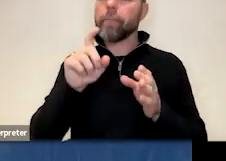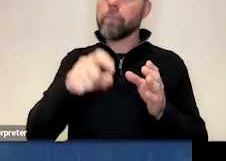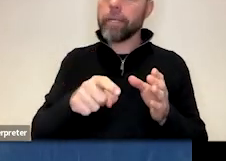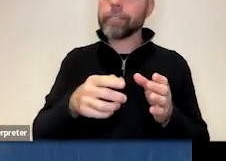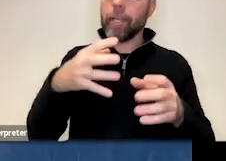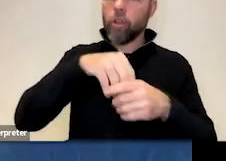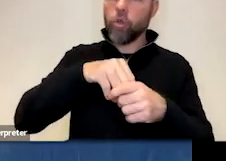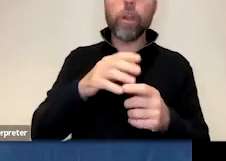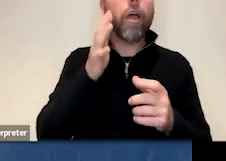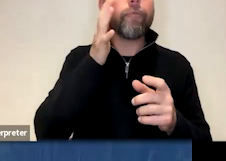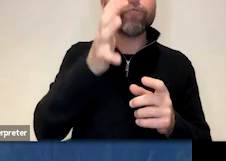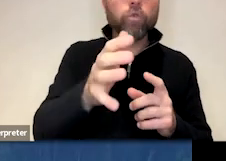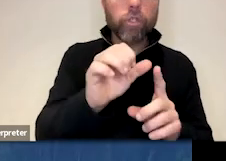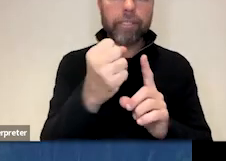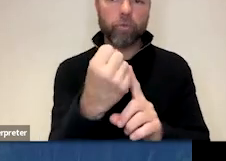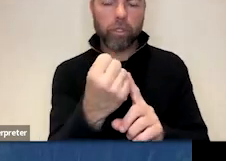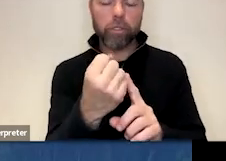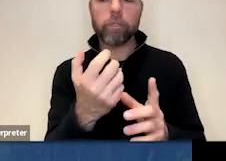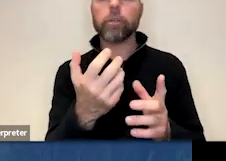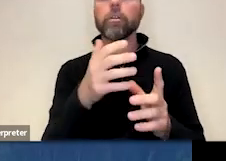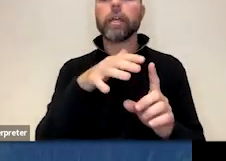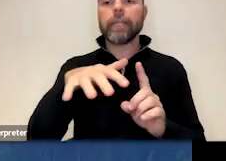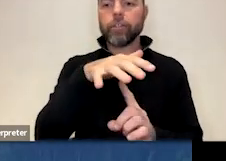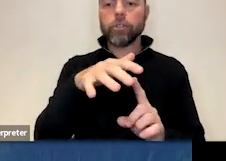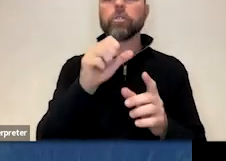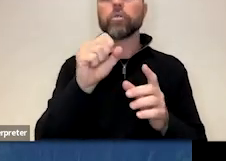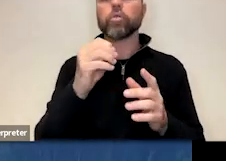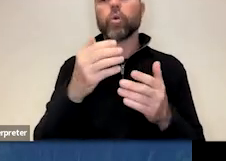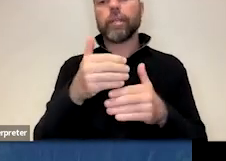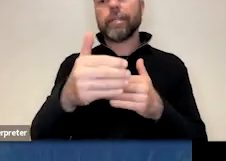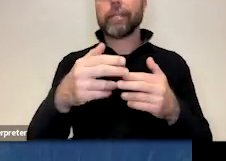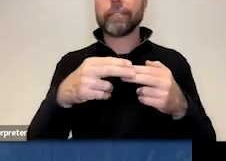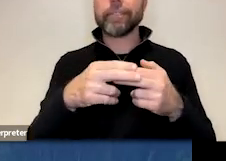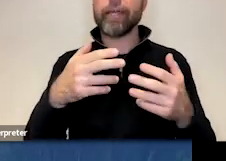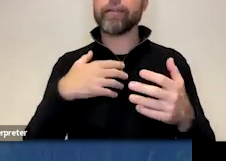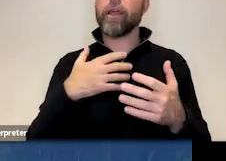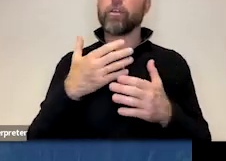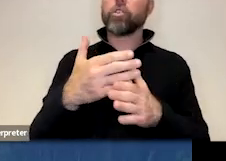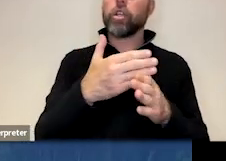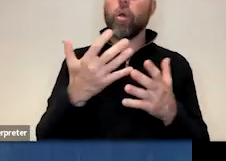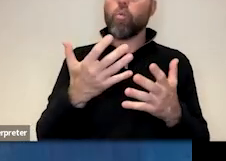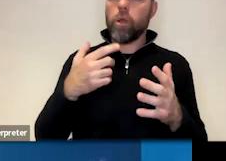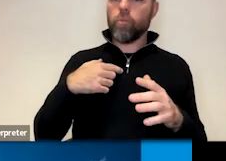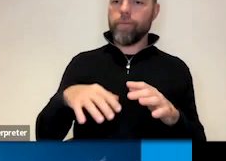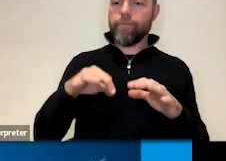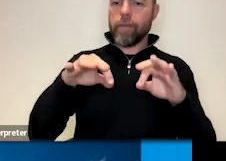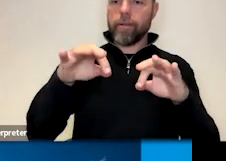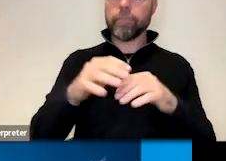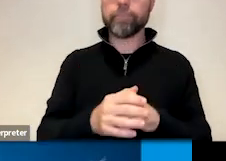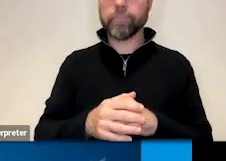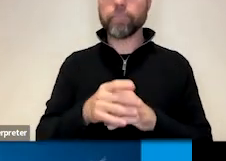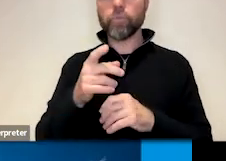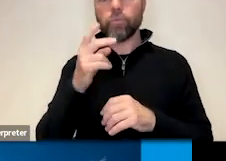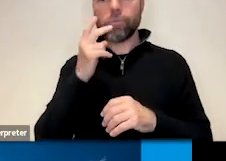future conditions. So now I want to turn to the next slide to share what did we find. What you'll